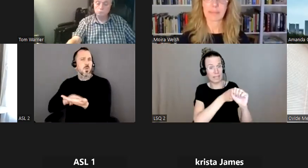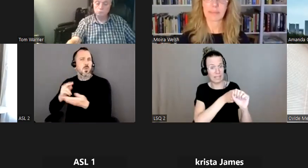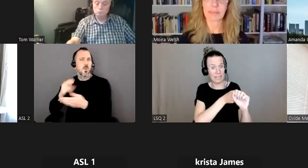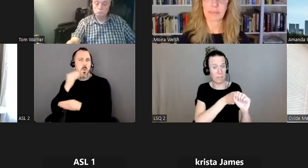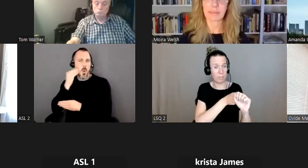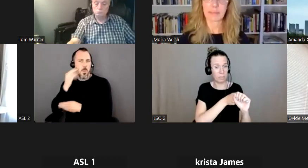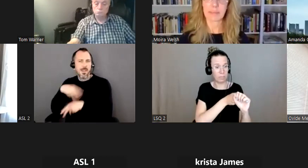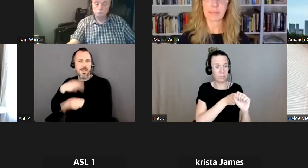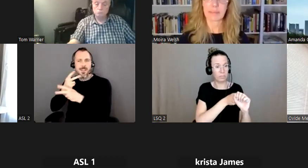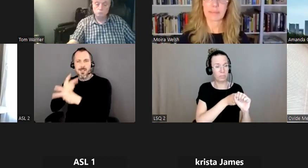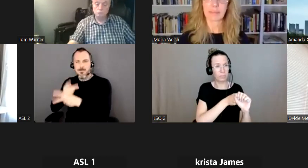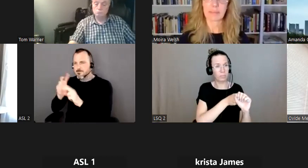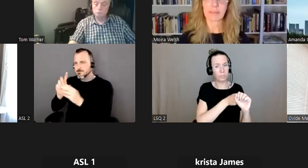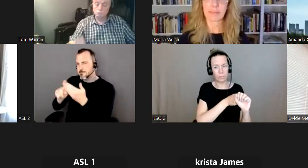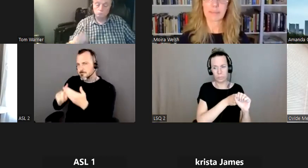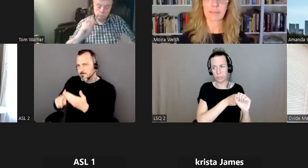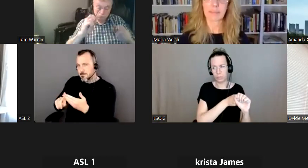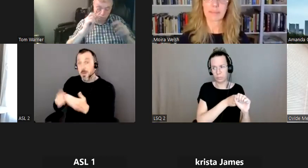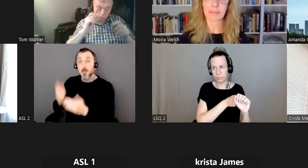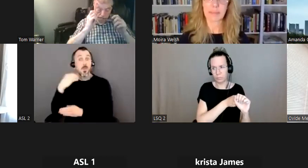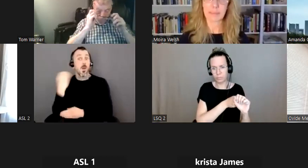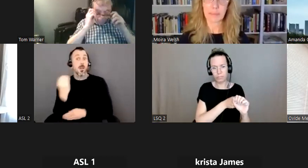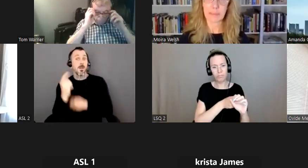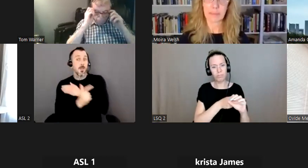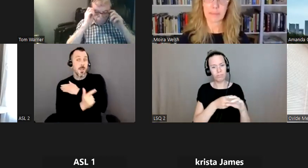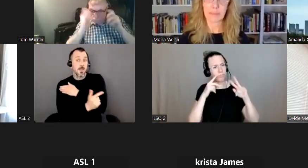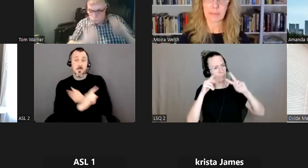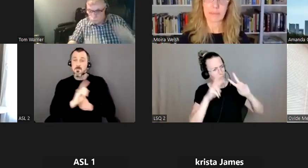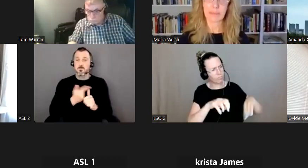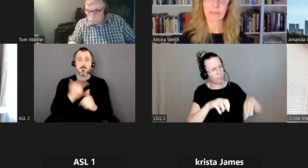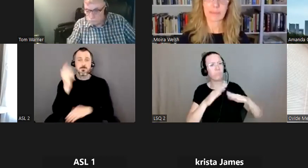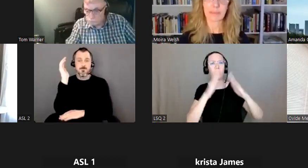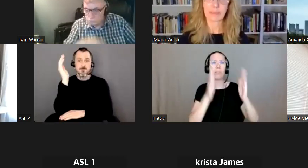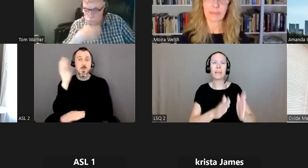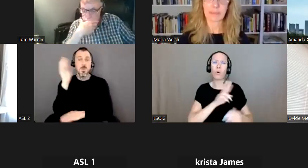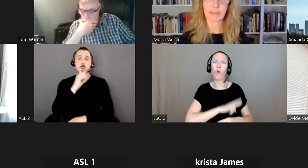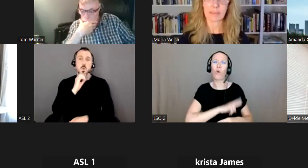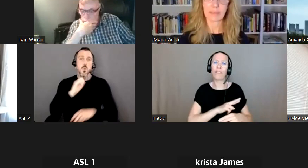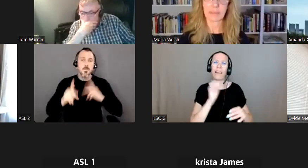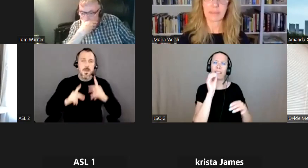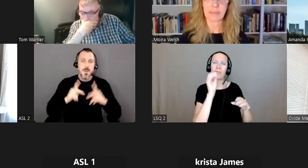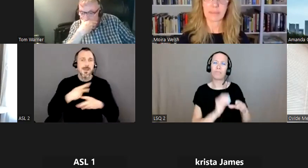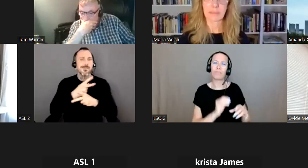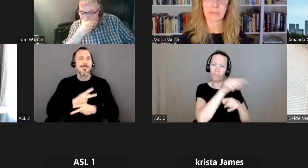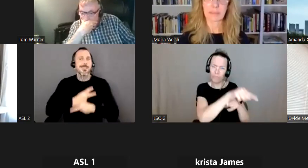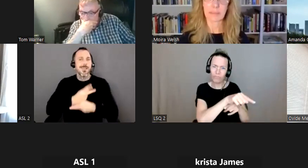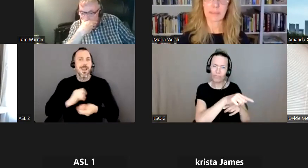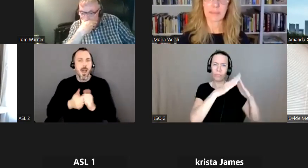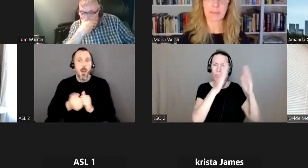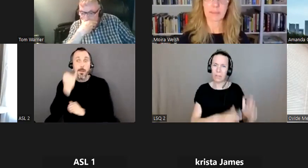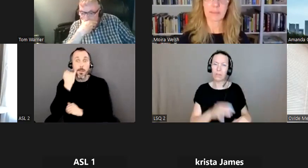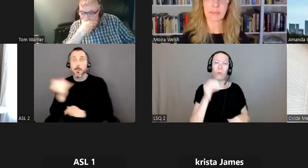the legislature of Ontario was about caring for people as they get older, and the problem of warehousing and the problems